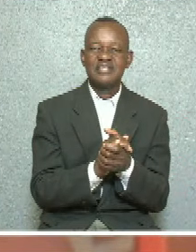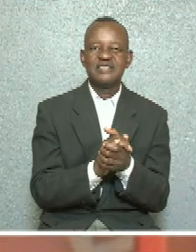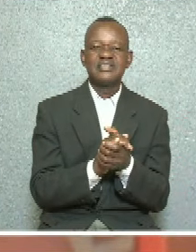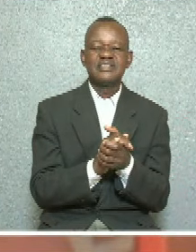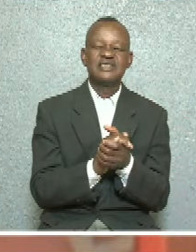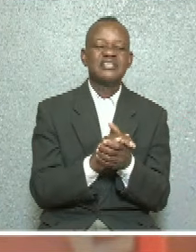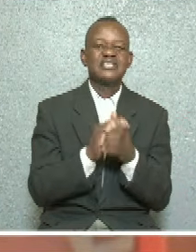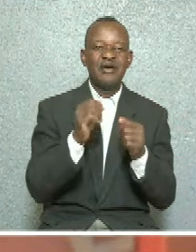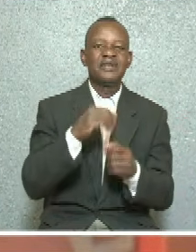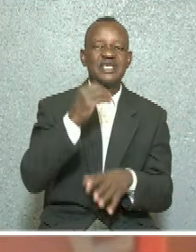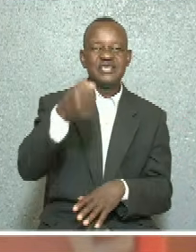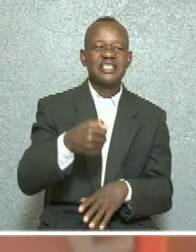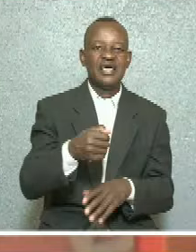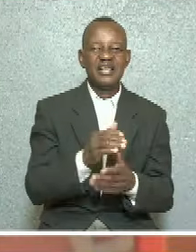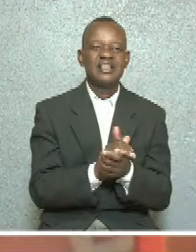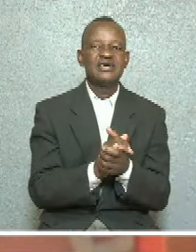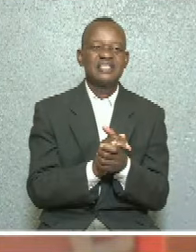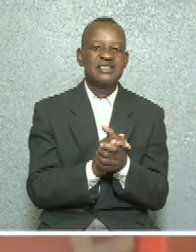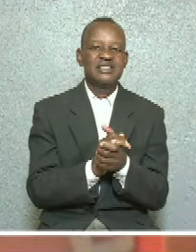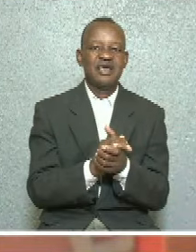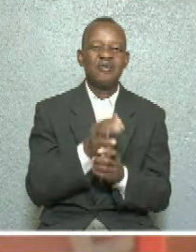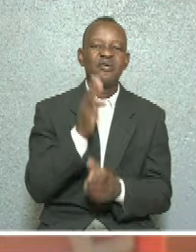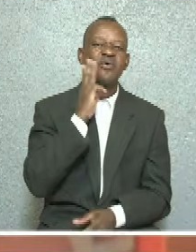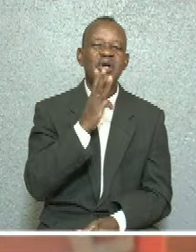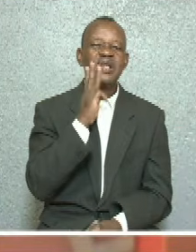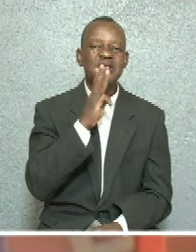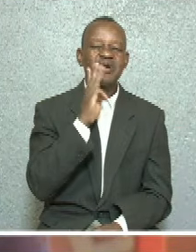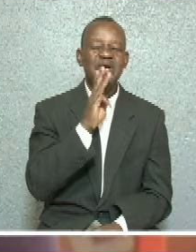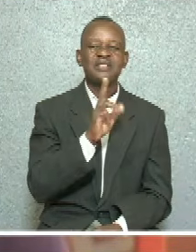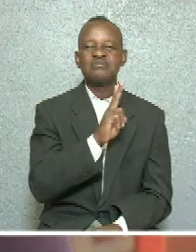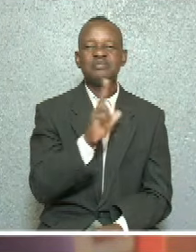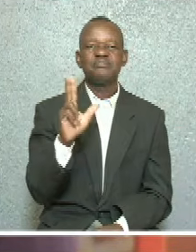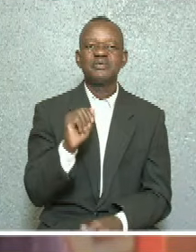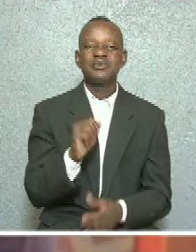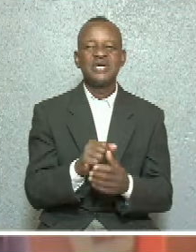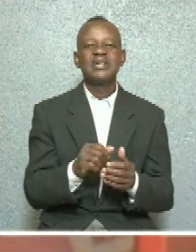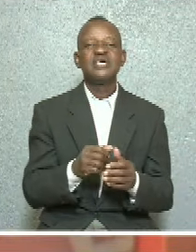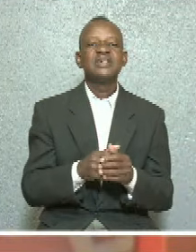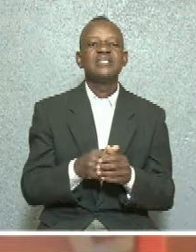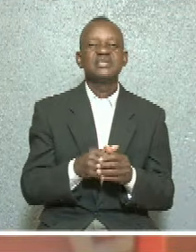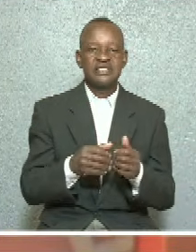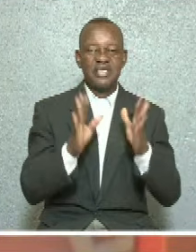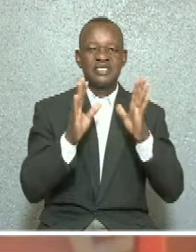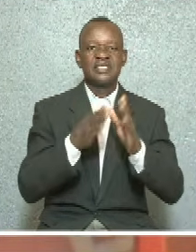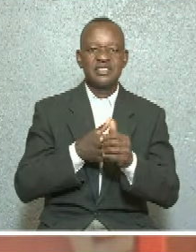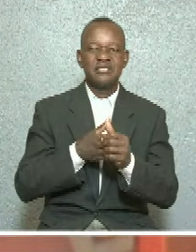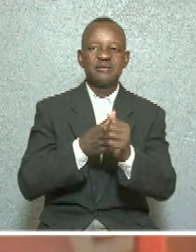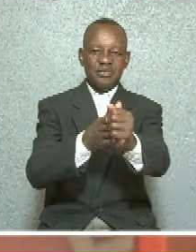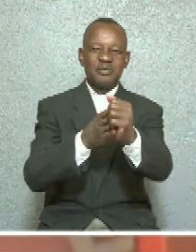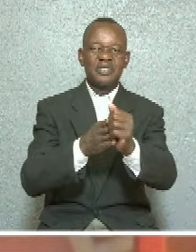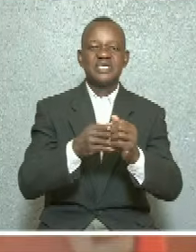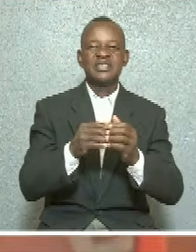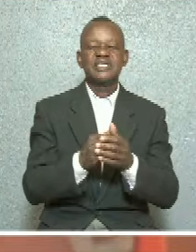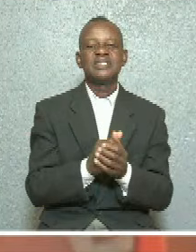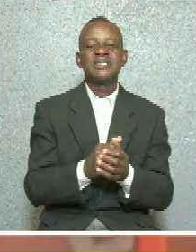that was colonization. And taking the resources, a very important part, being extractive.